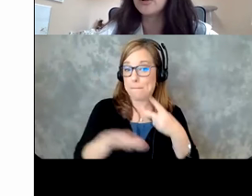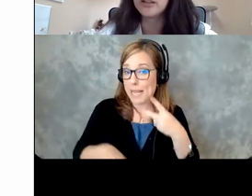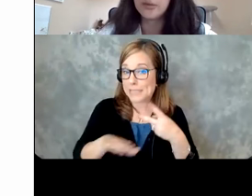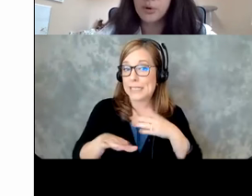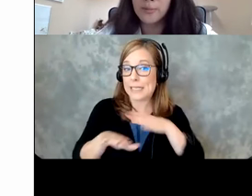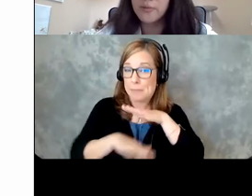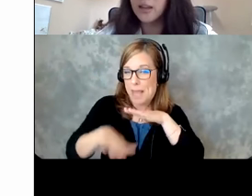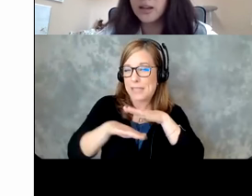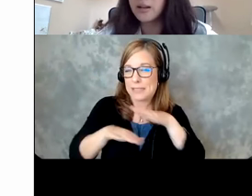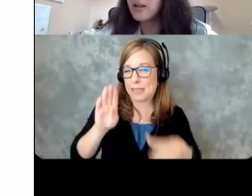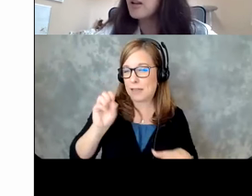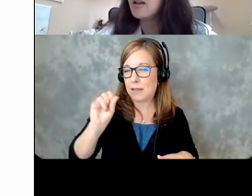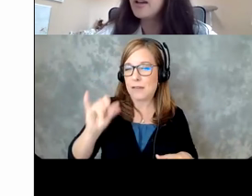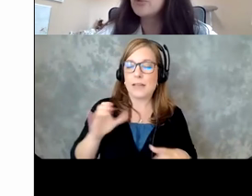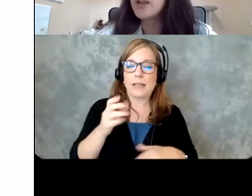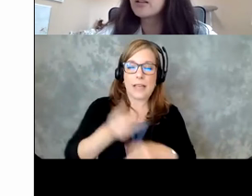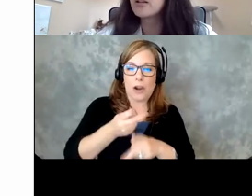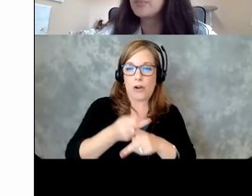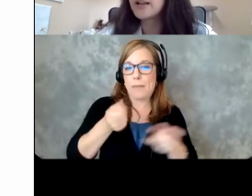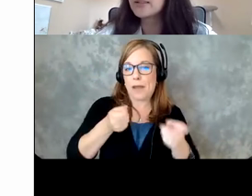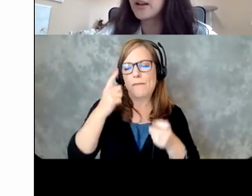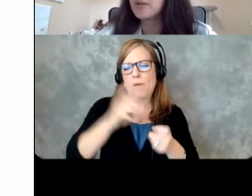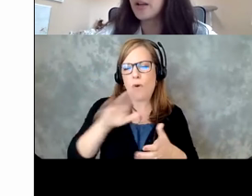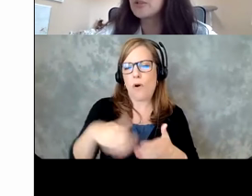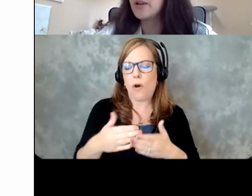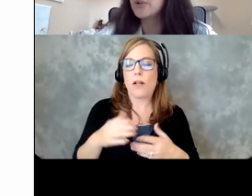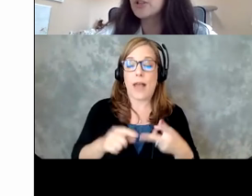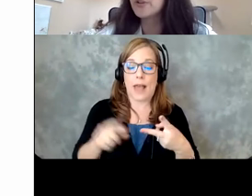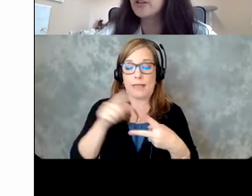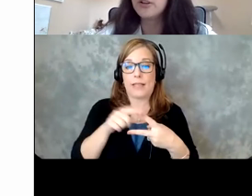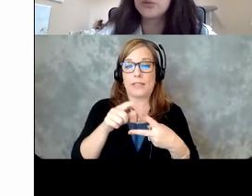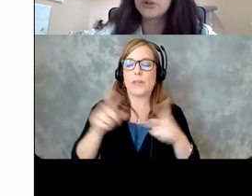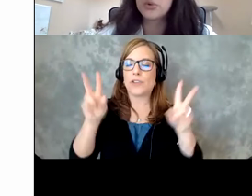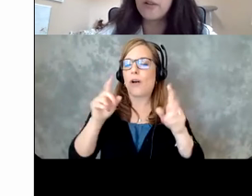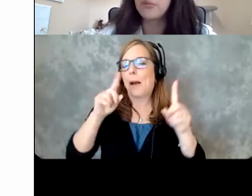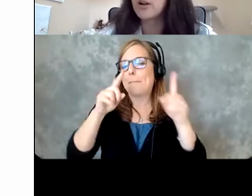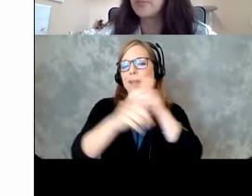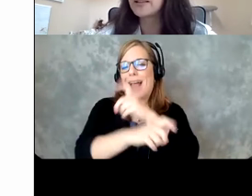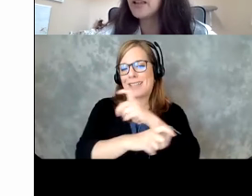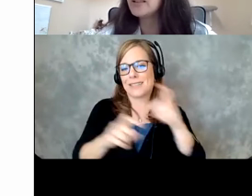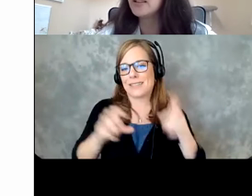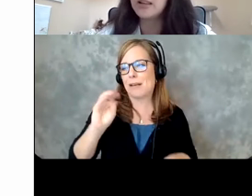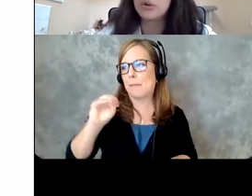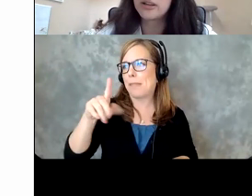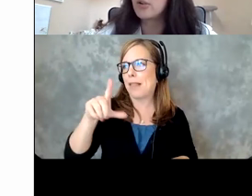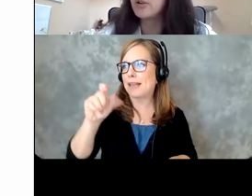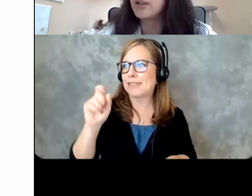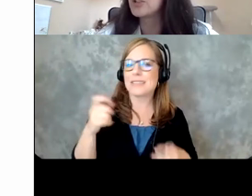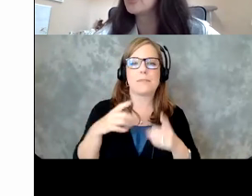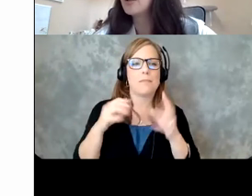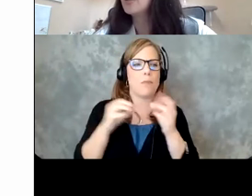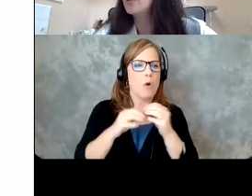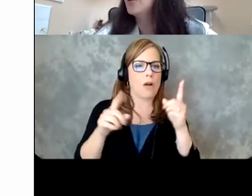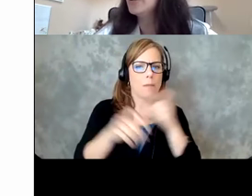all individuals in the program if they need it. And then we had complex care management, which is for individuals who have more complex needs and need more